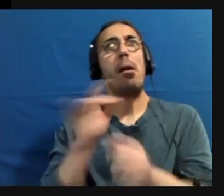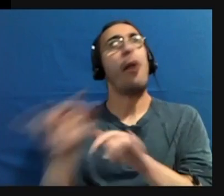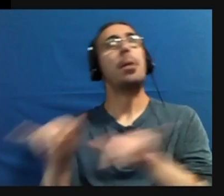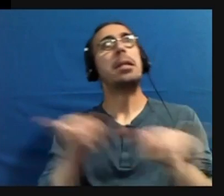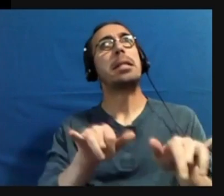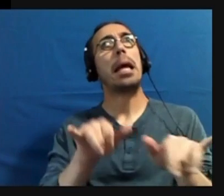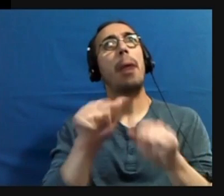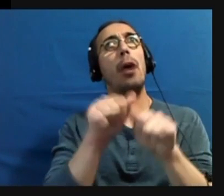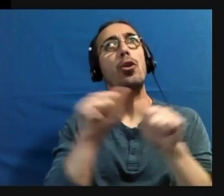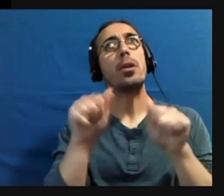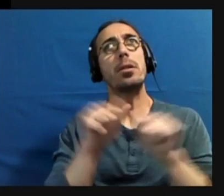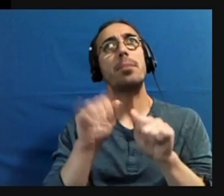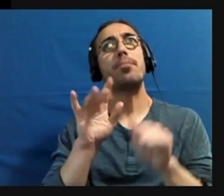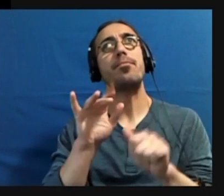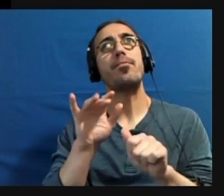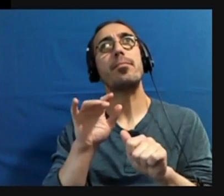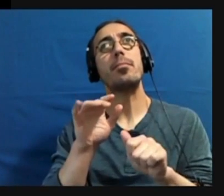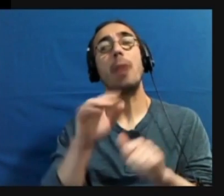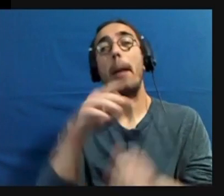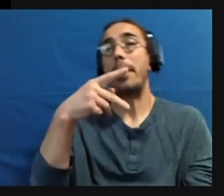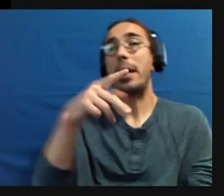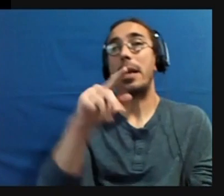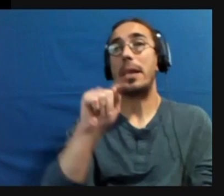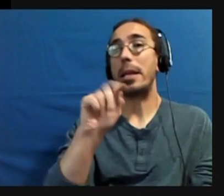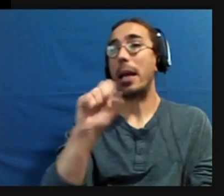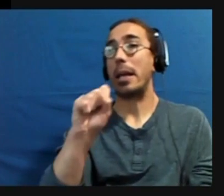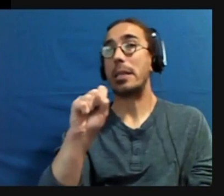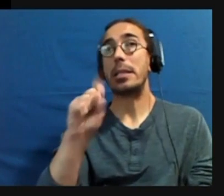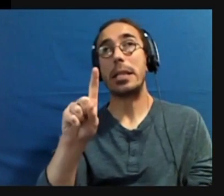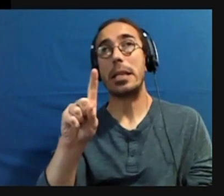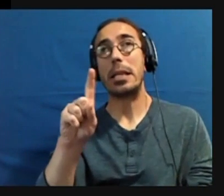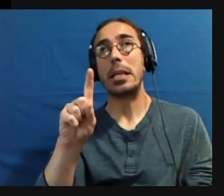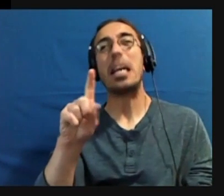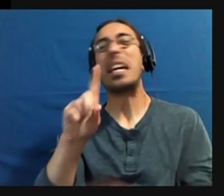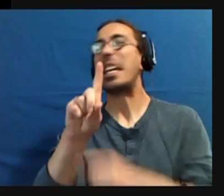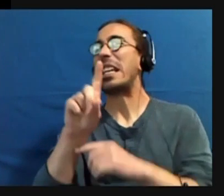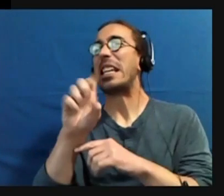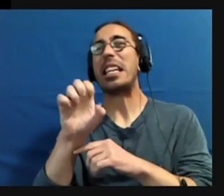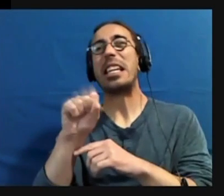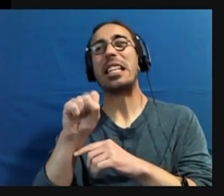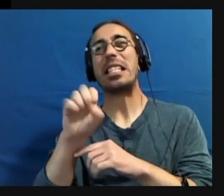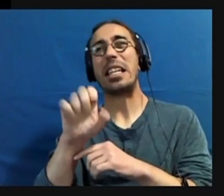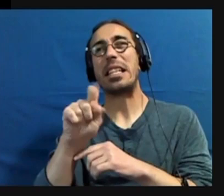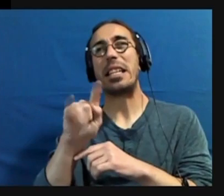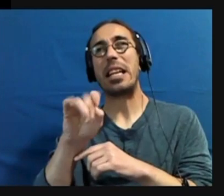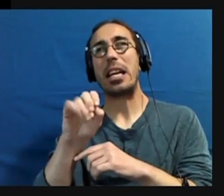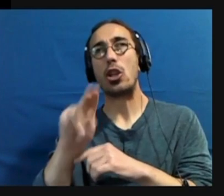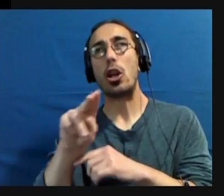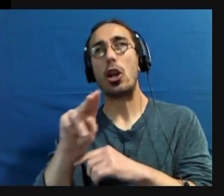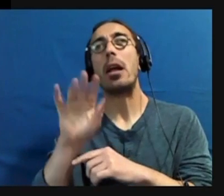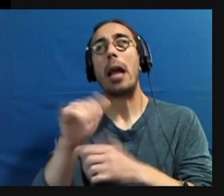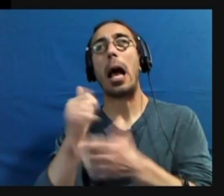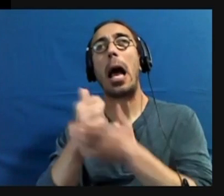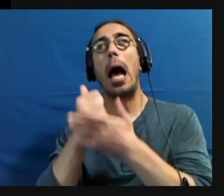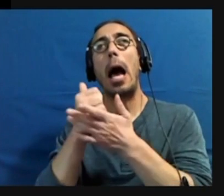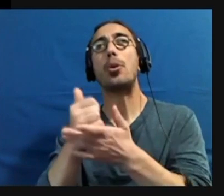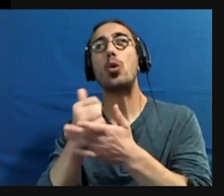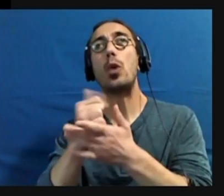same areas of like PTSD desensitization, which is meant to help you